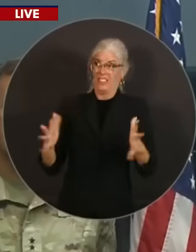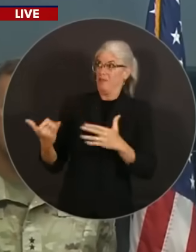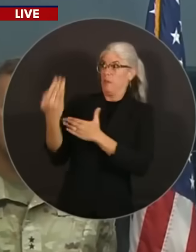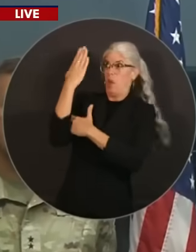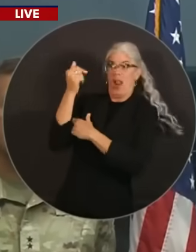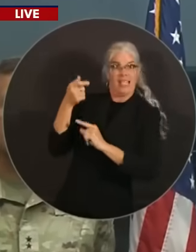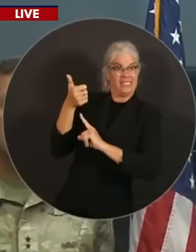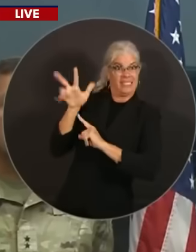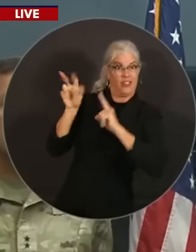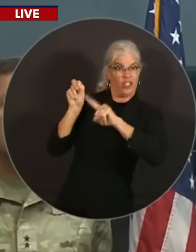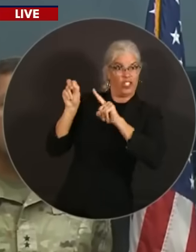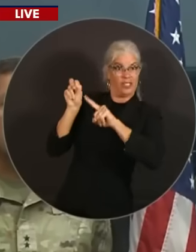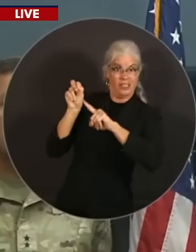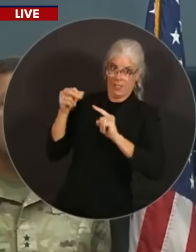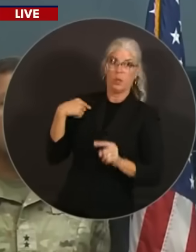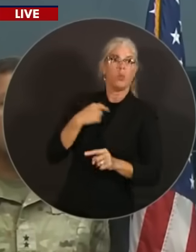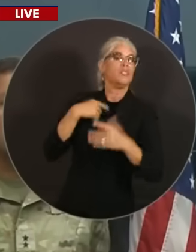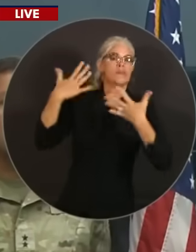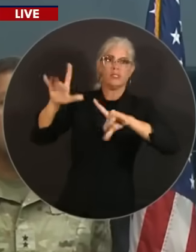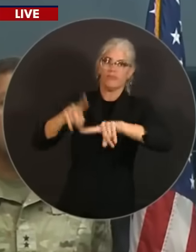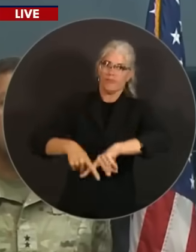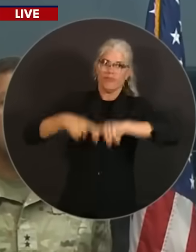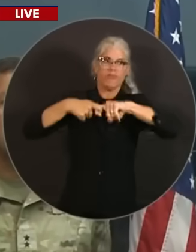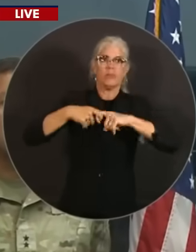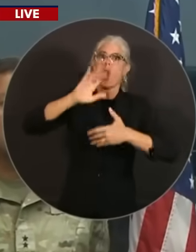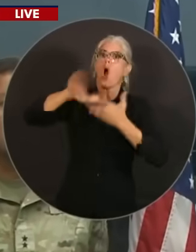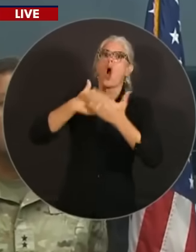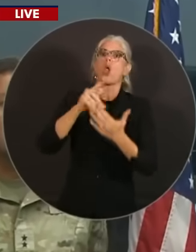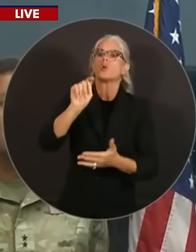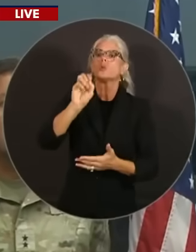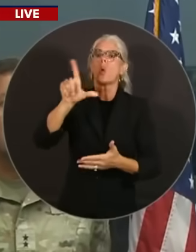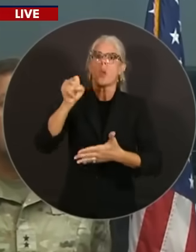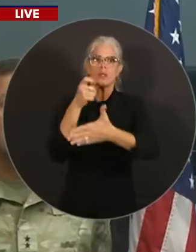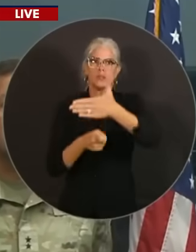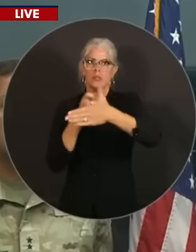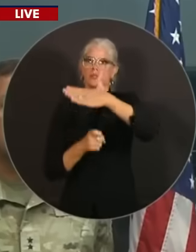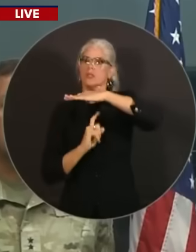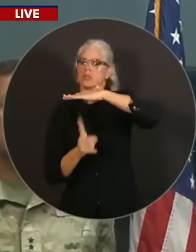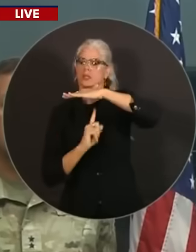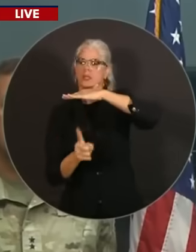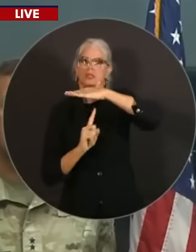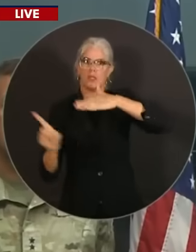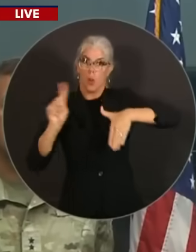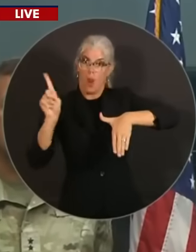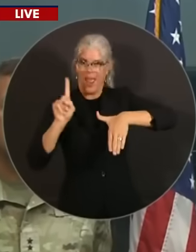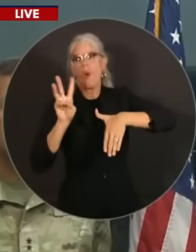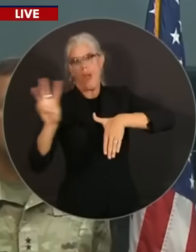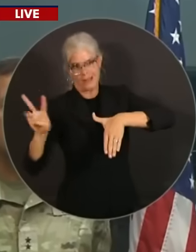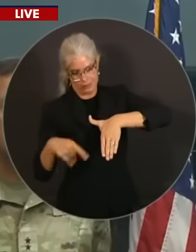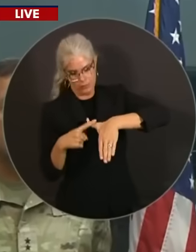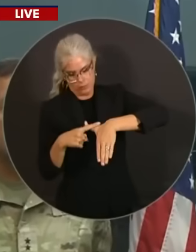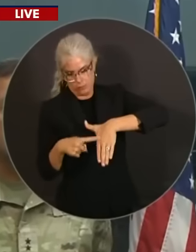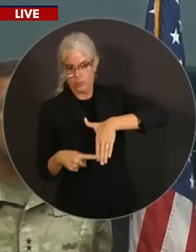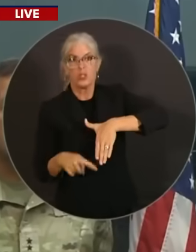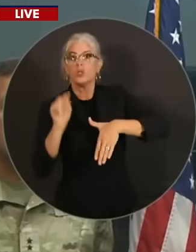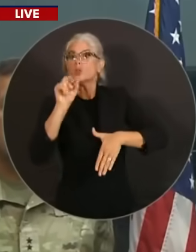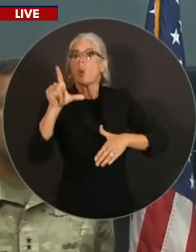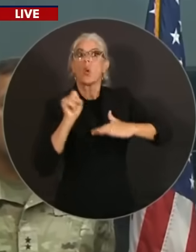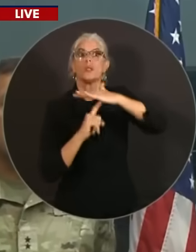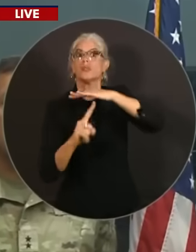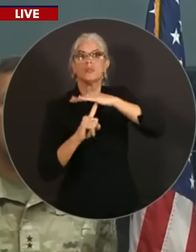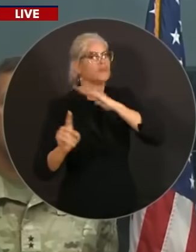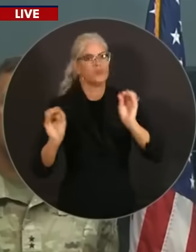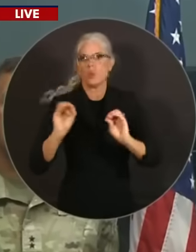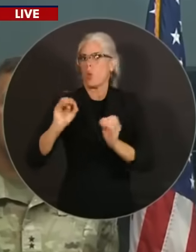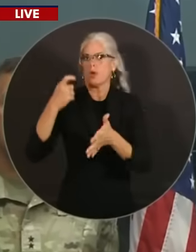are suspending all tolls in western part of Central Florida into Central Florida, as well as